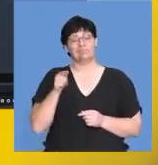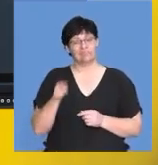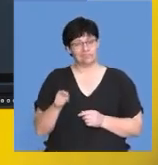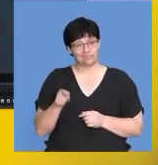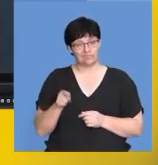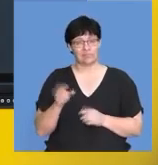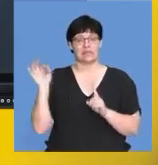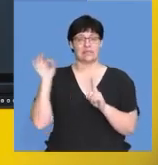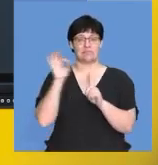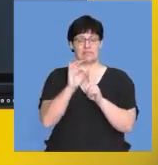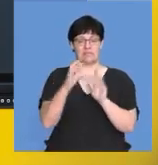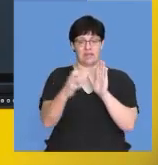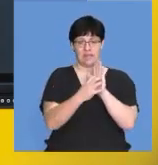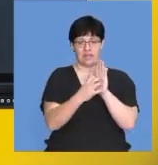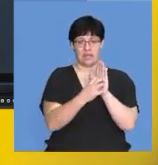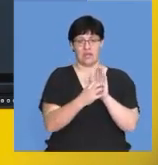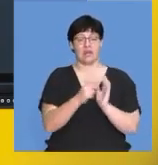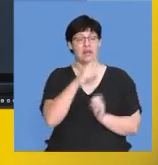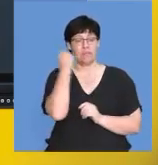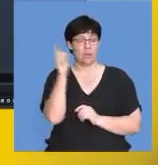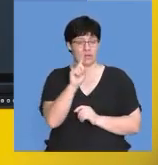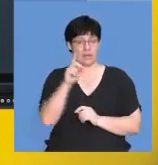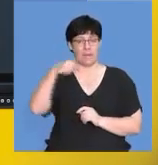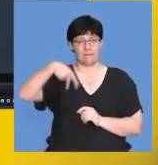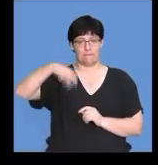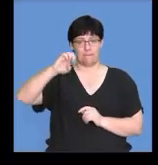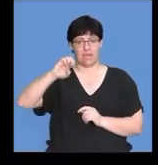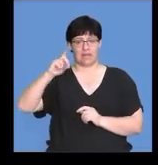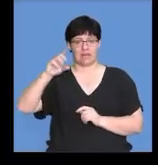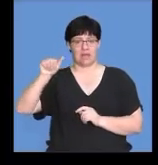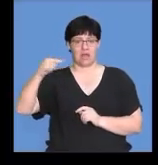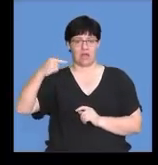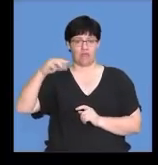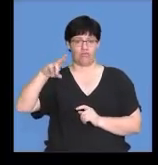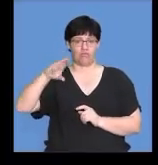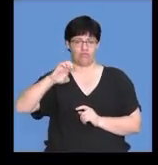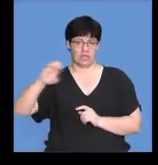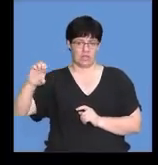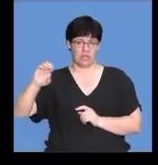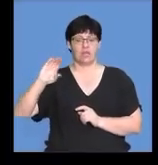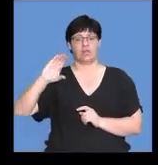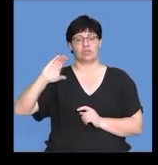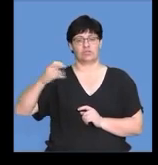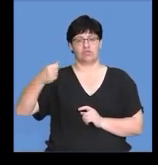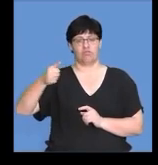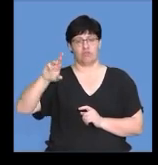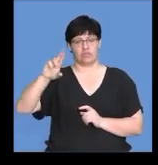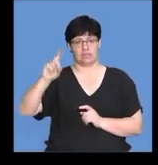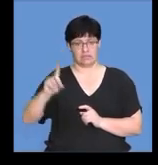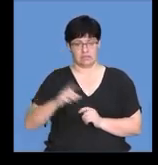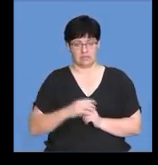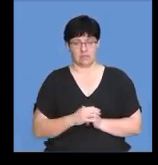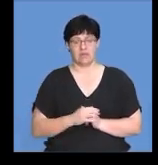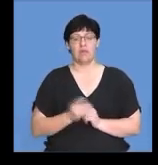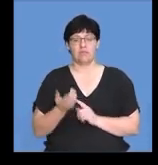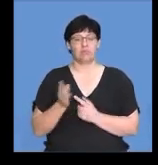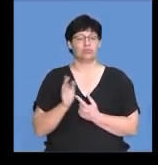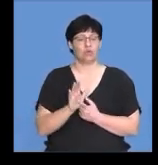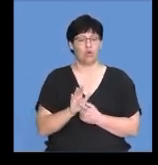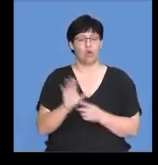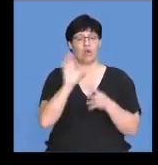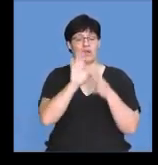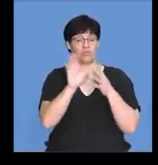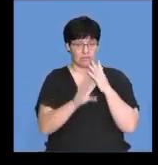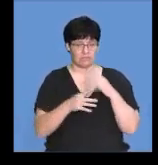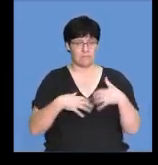this particular diagram is called the pedigree chart. Okay, so as I showed you, it shows you how a characteristic